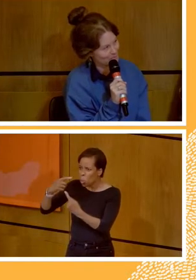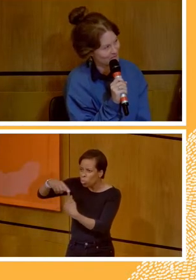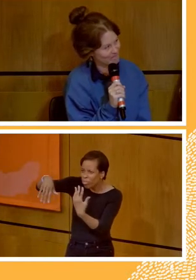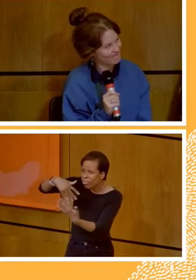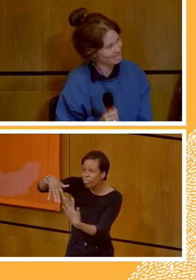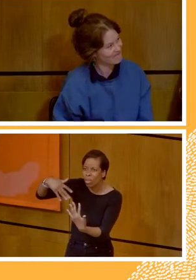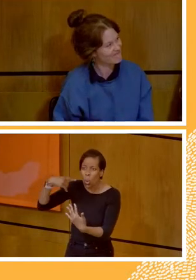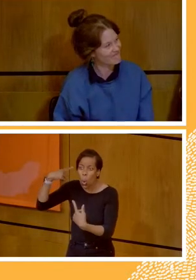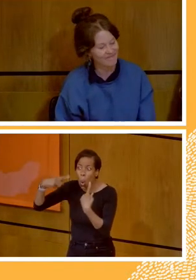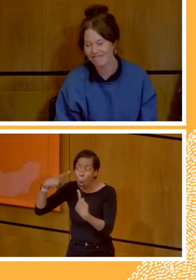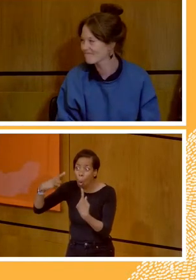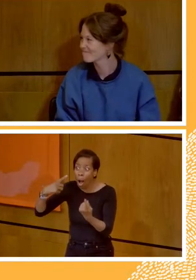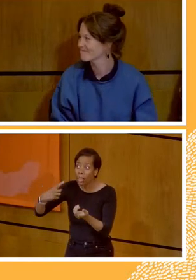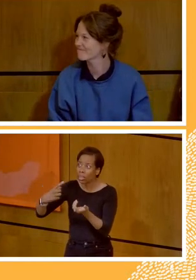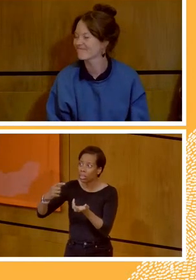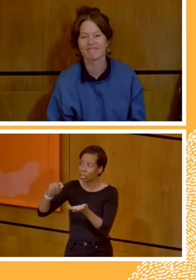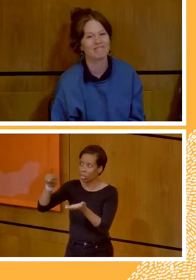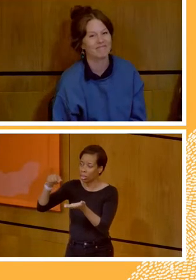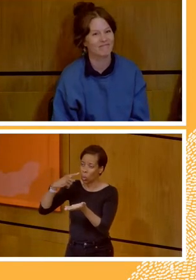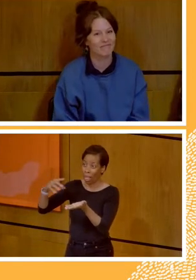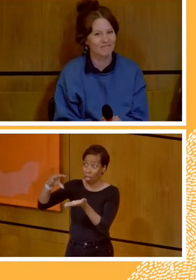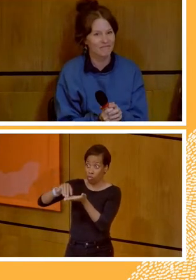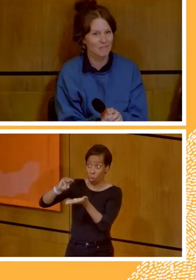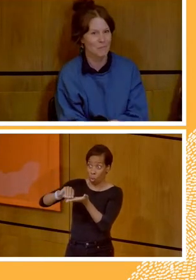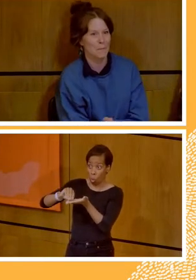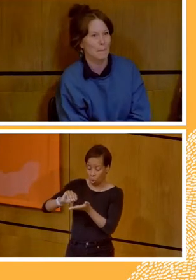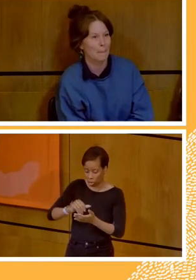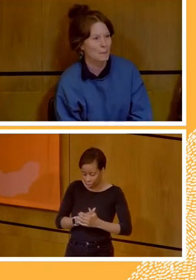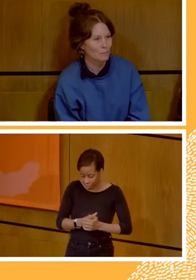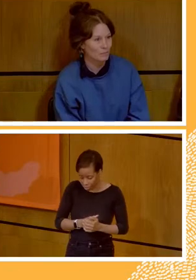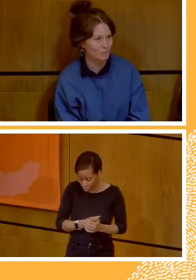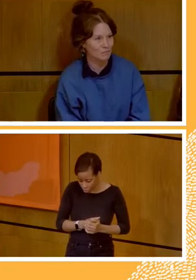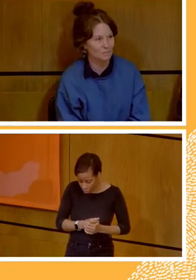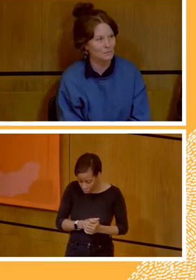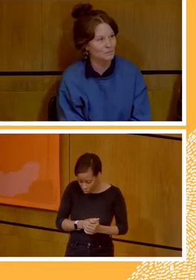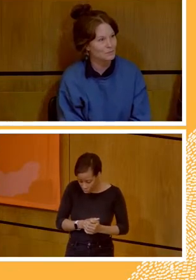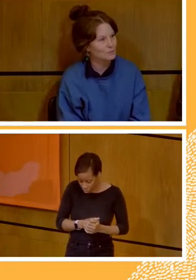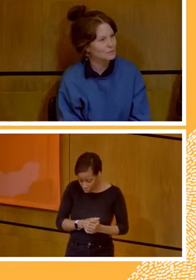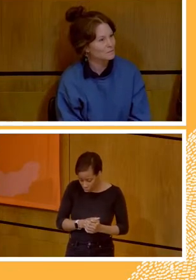one. So these are silkworms from Banargatta,